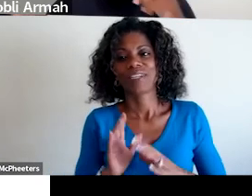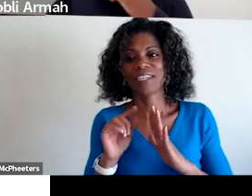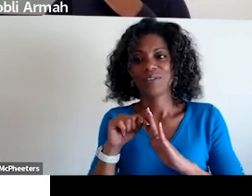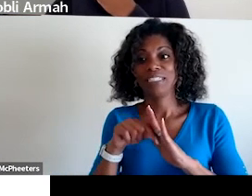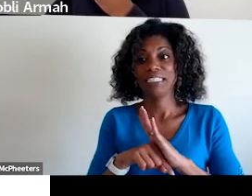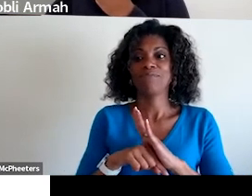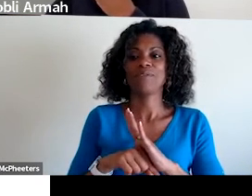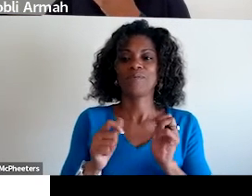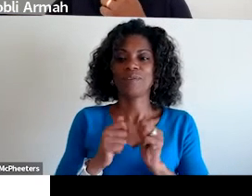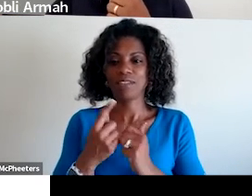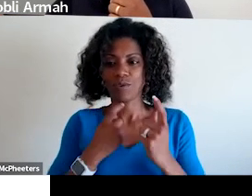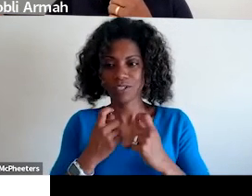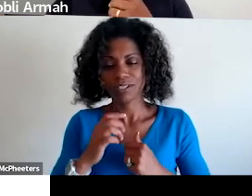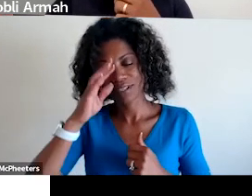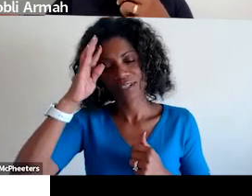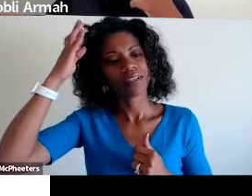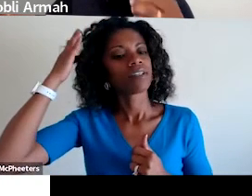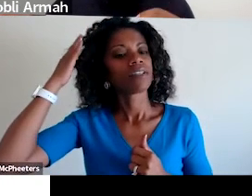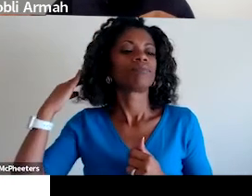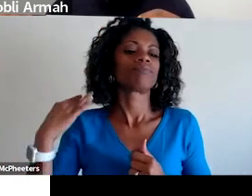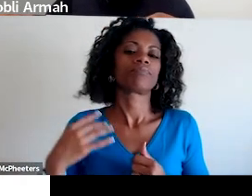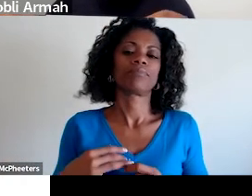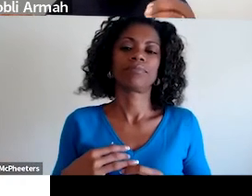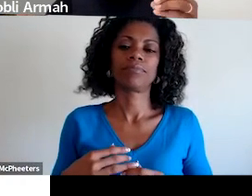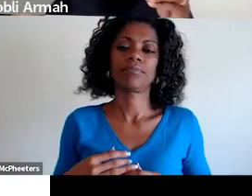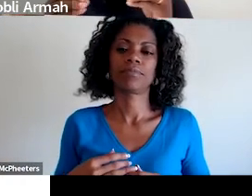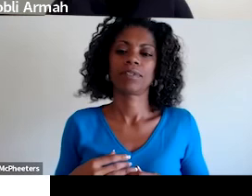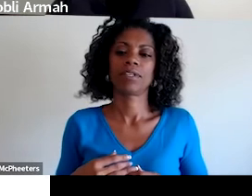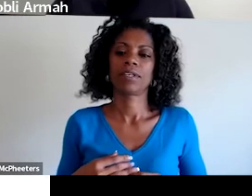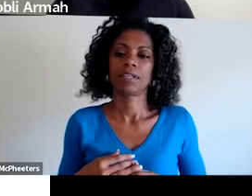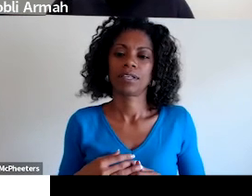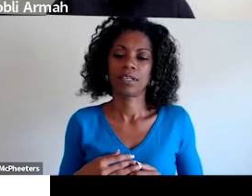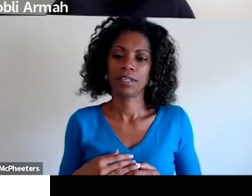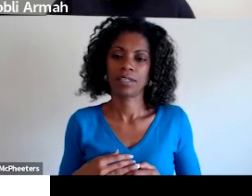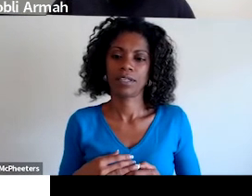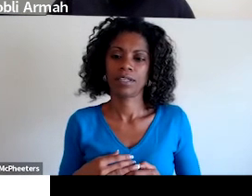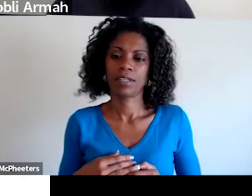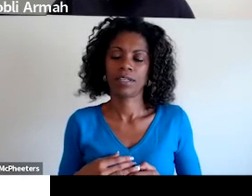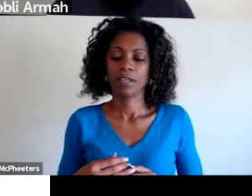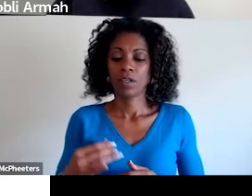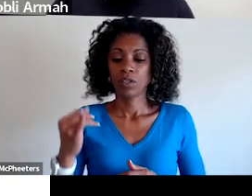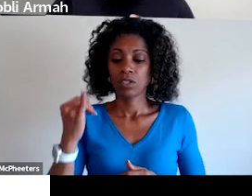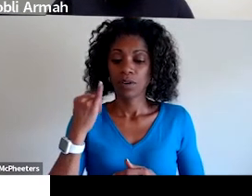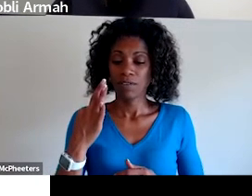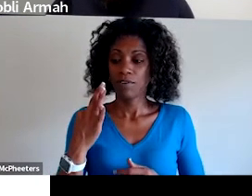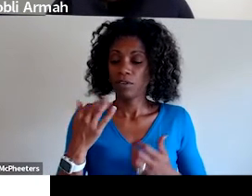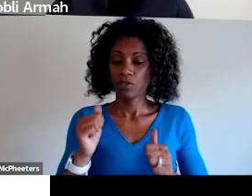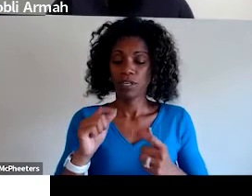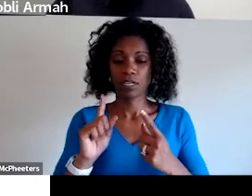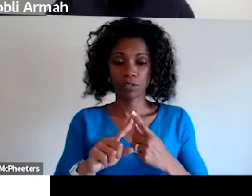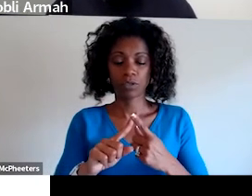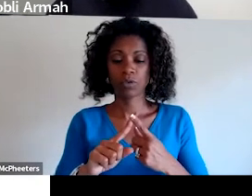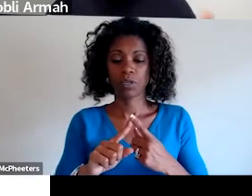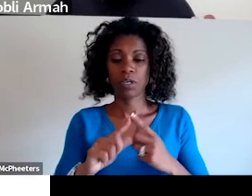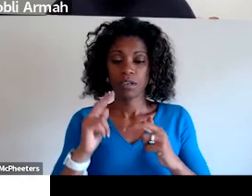so the first thing you can do in your organization, if you're trying to steward trust, if you want to keep the conversation around equity and DEI